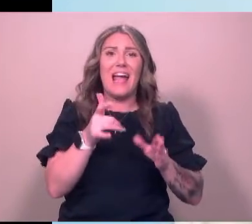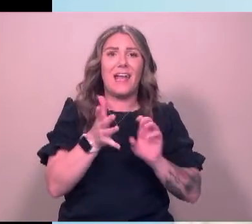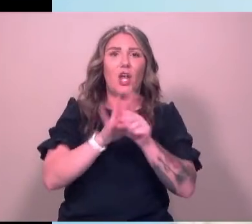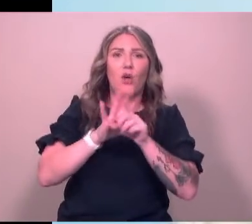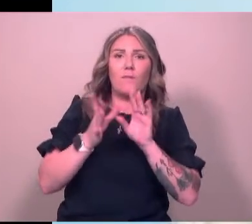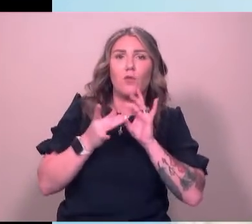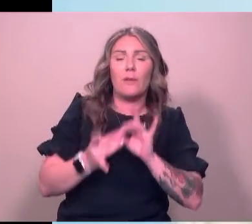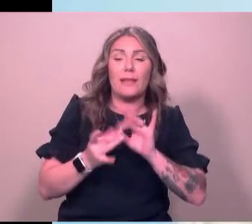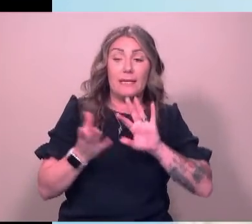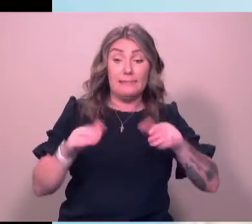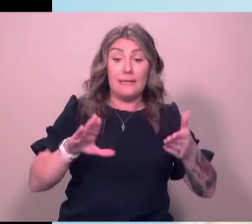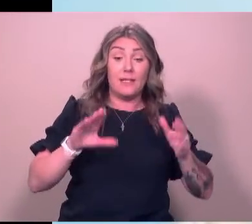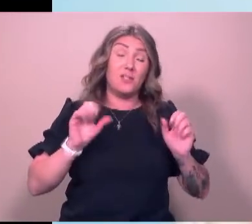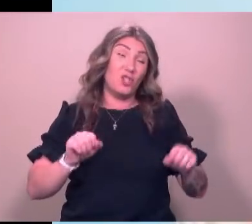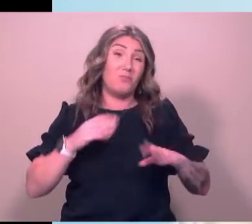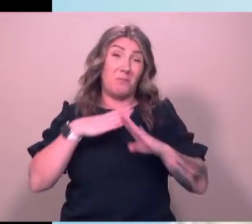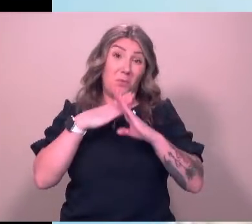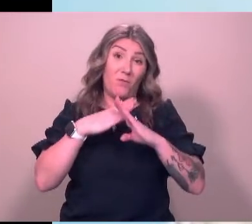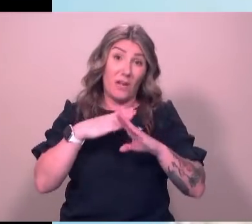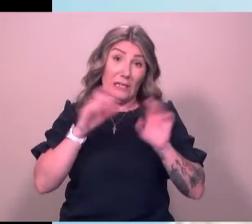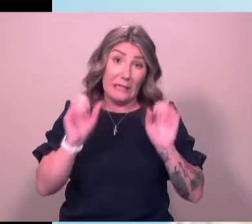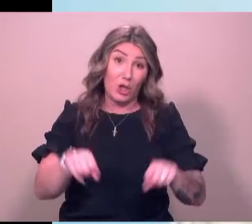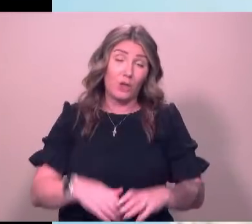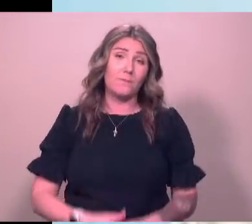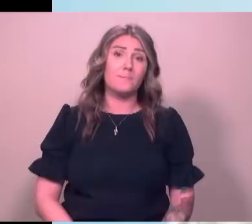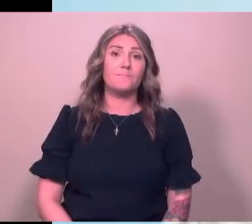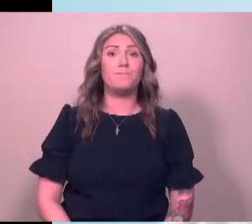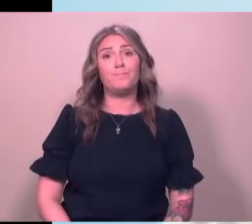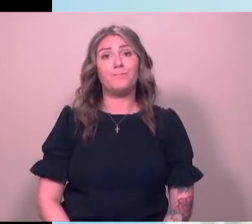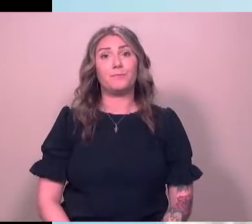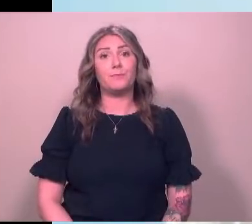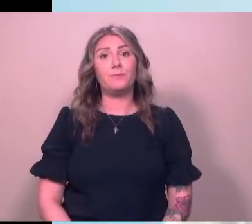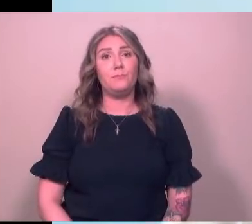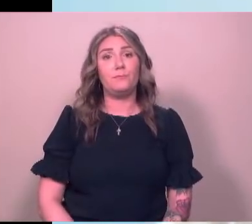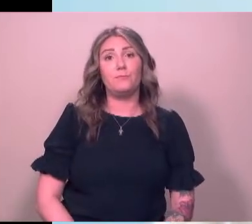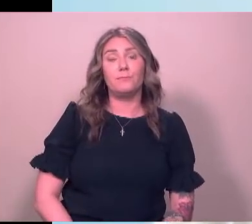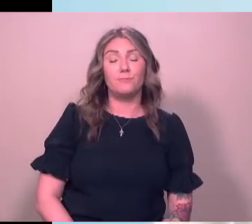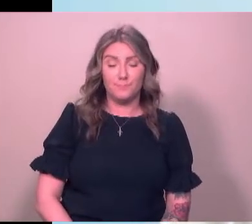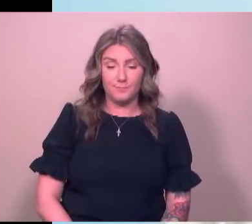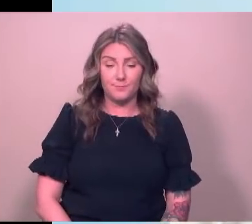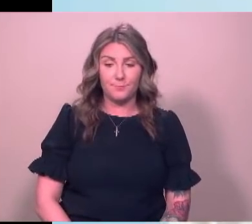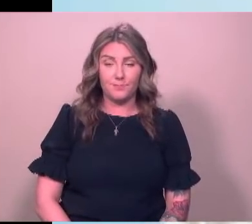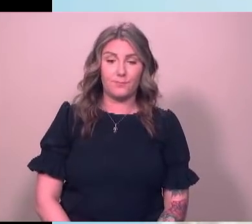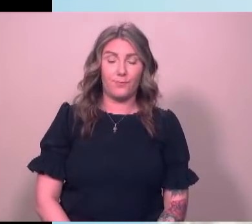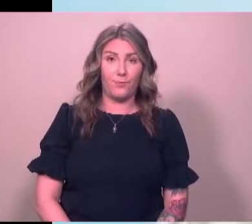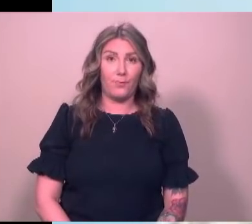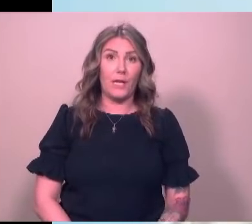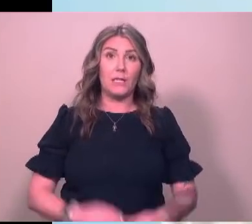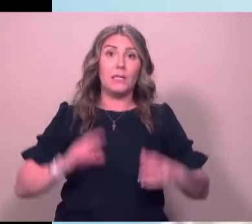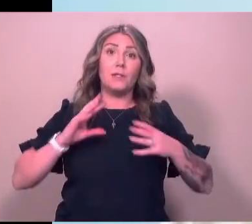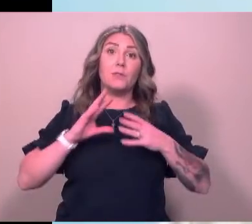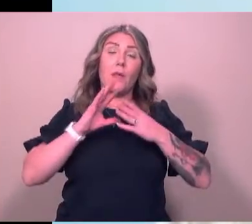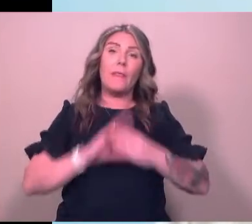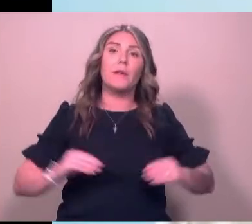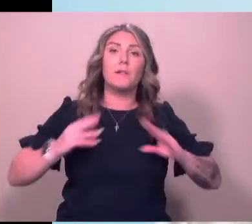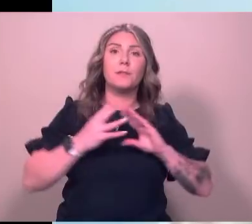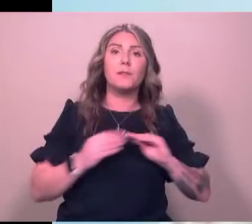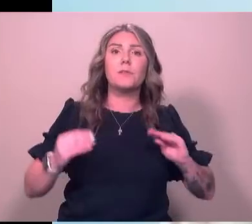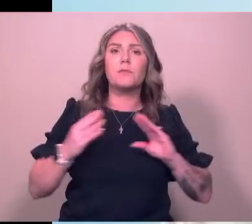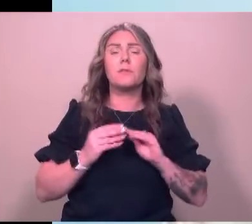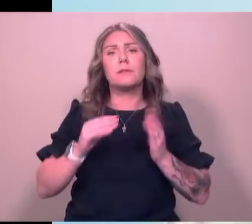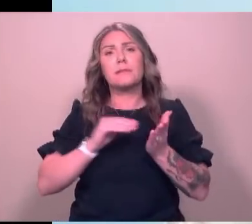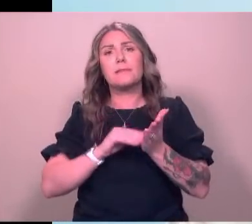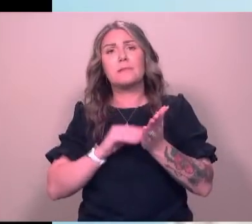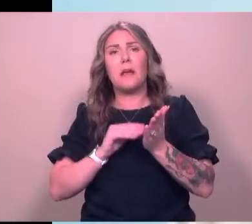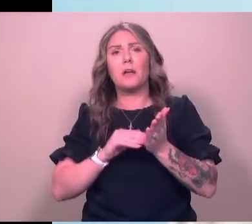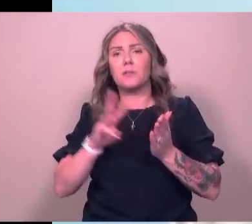that probably could have been prevented. So the stories, what Dr. Watson put up